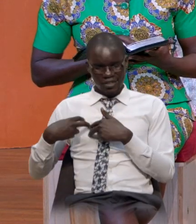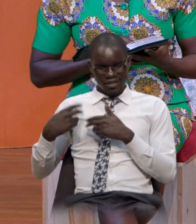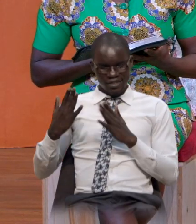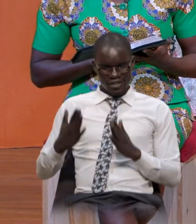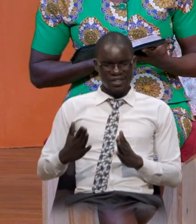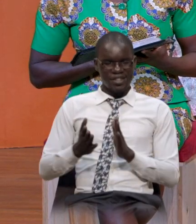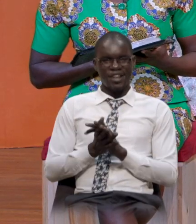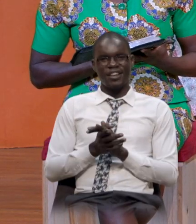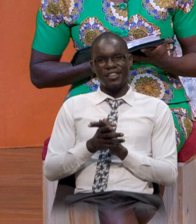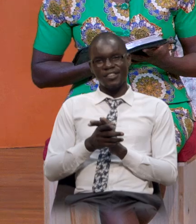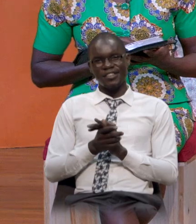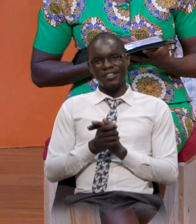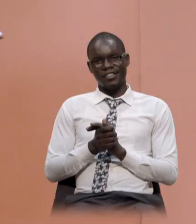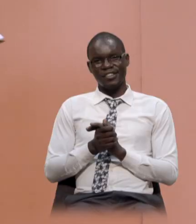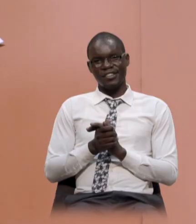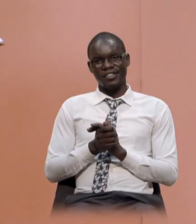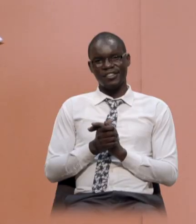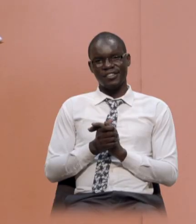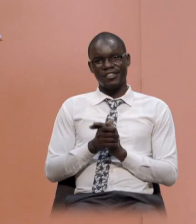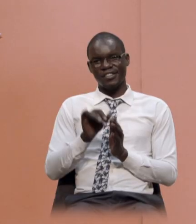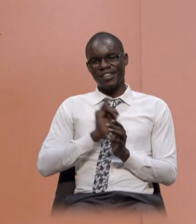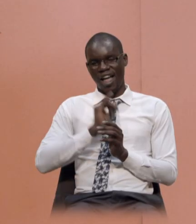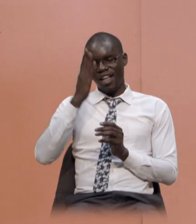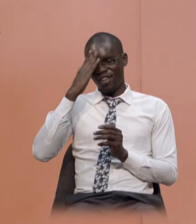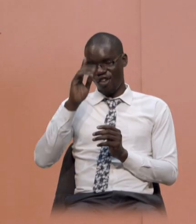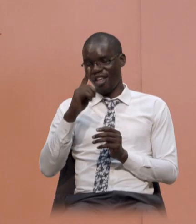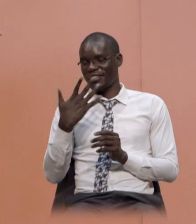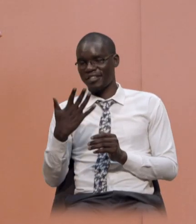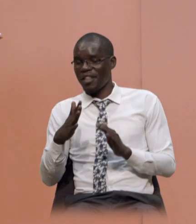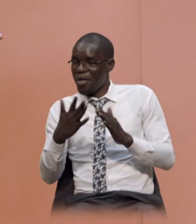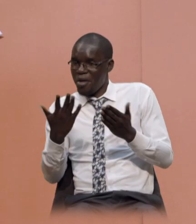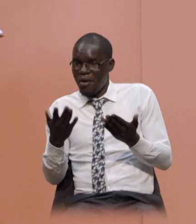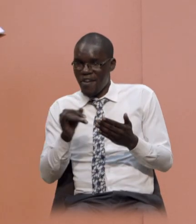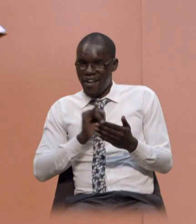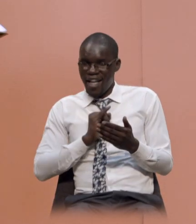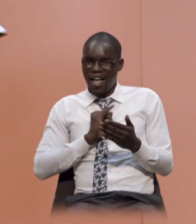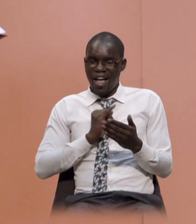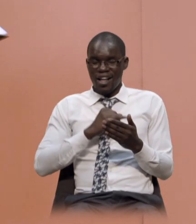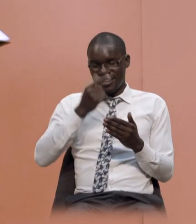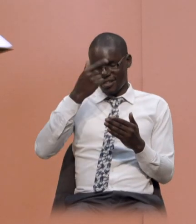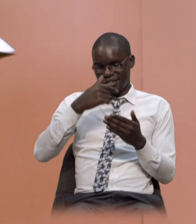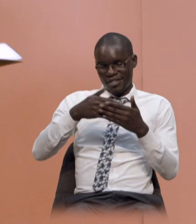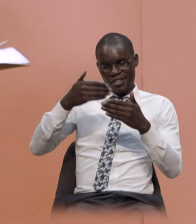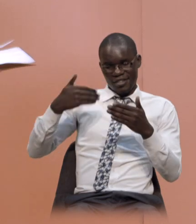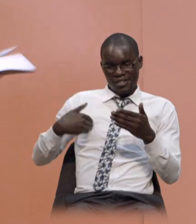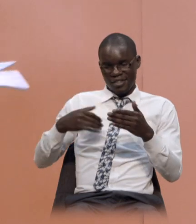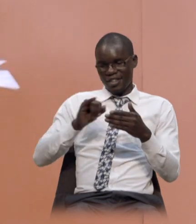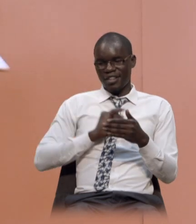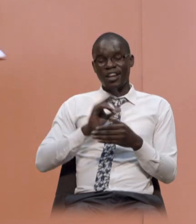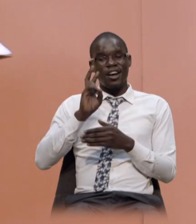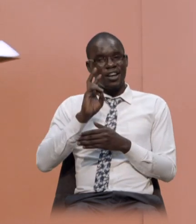one. But one thing I do know, that wherever I was blind before and I